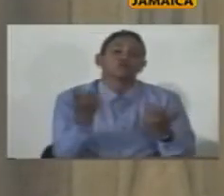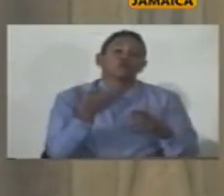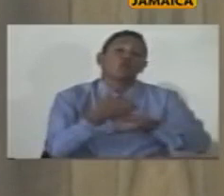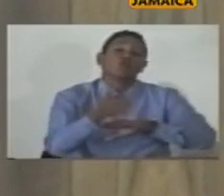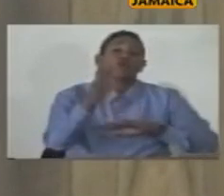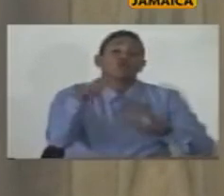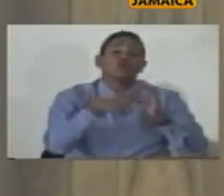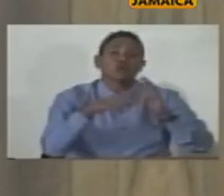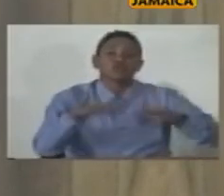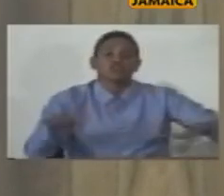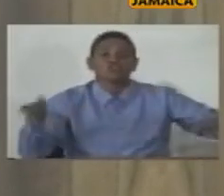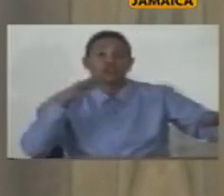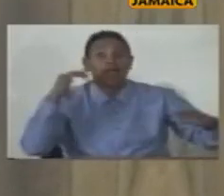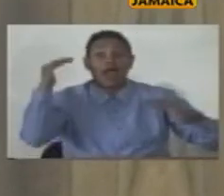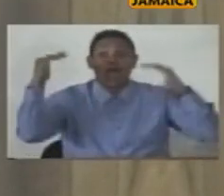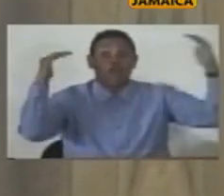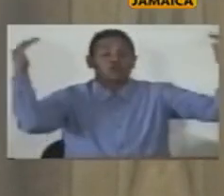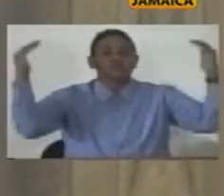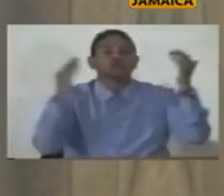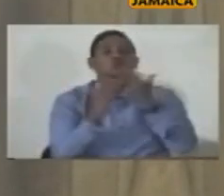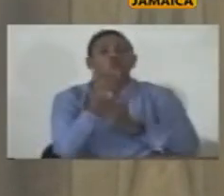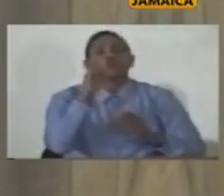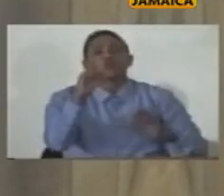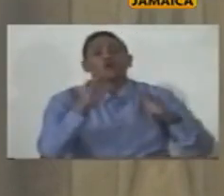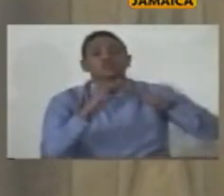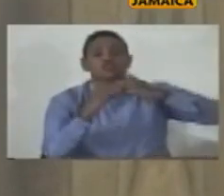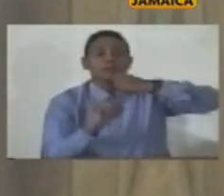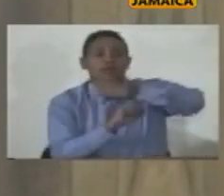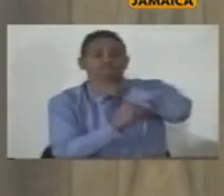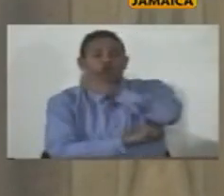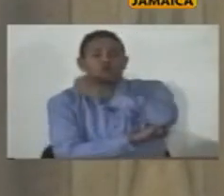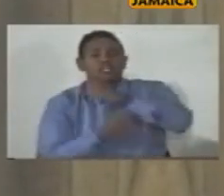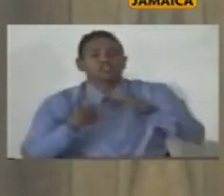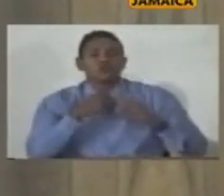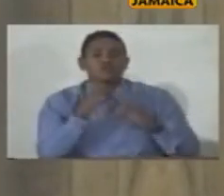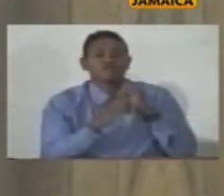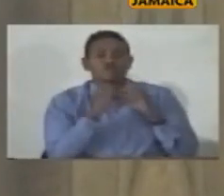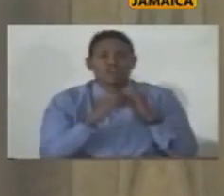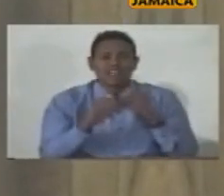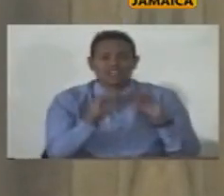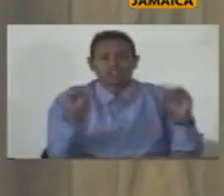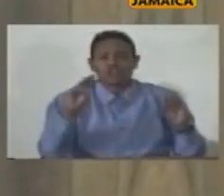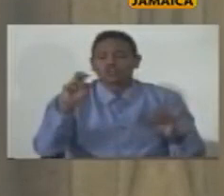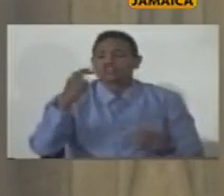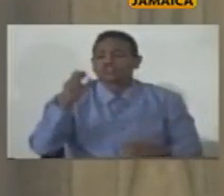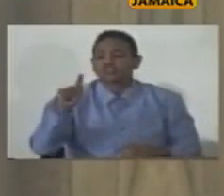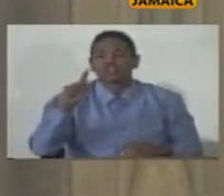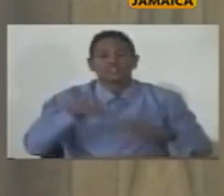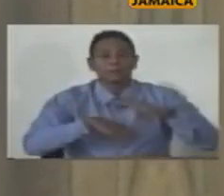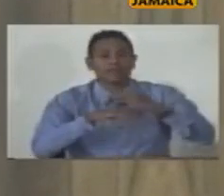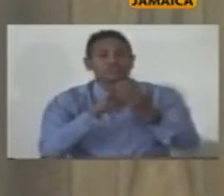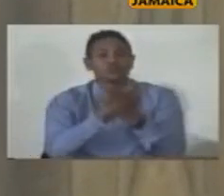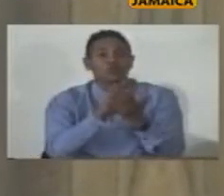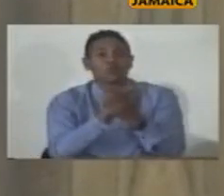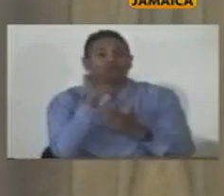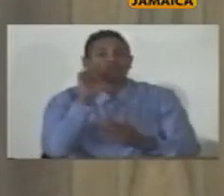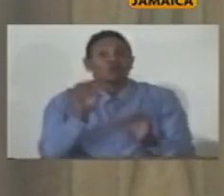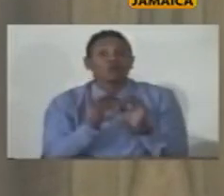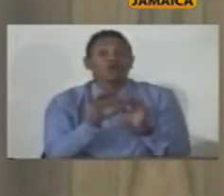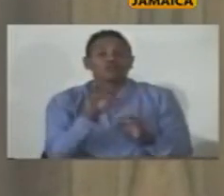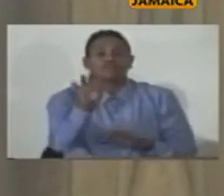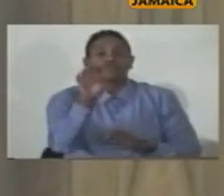and adults. Through the One Jamaica Foundation, we have renovated the non-such basic school for over